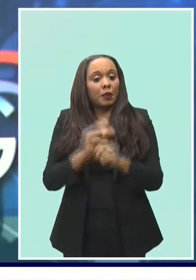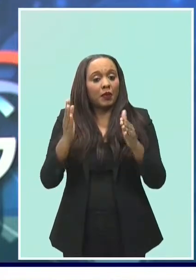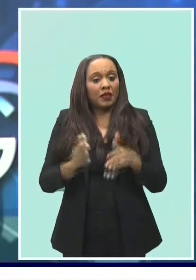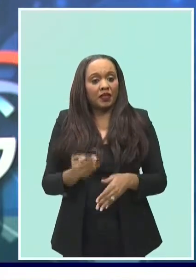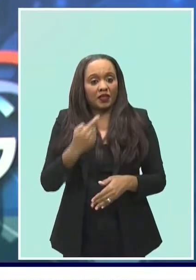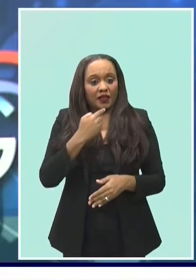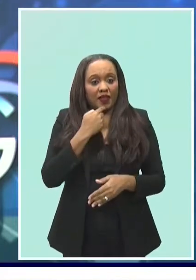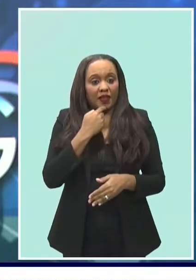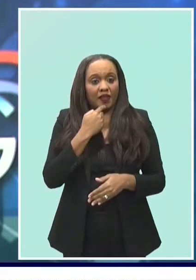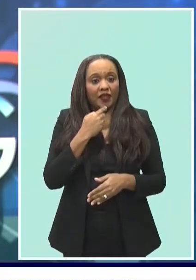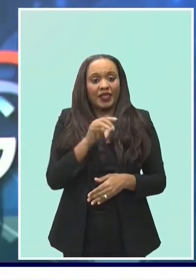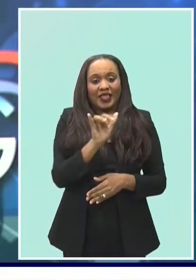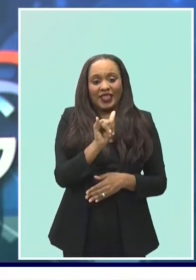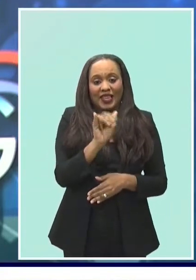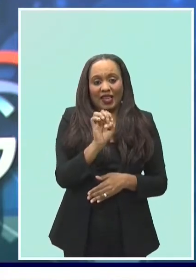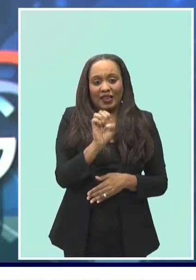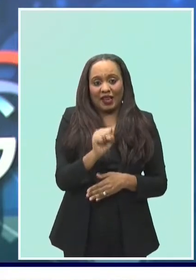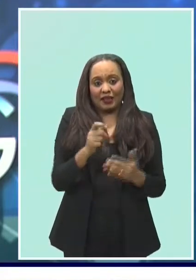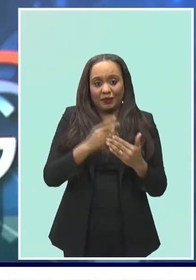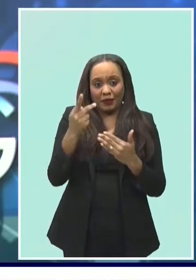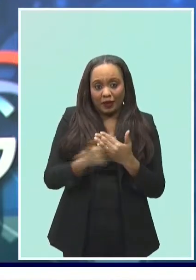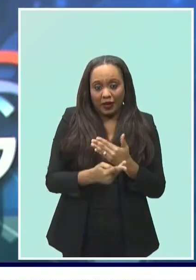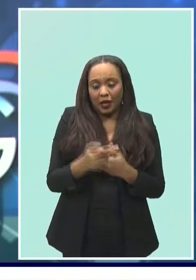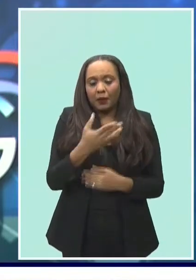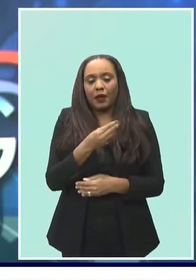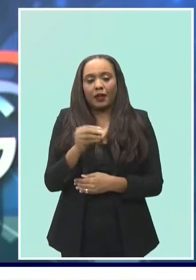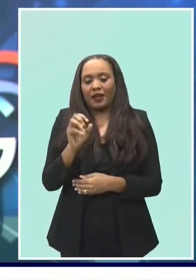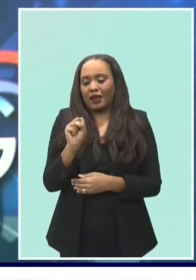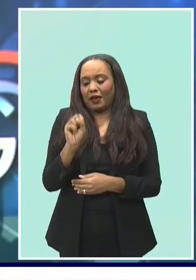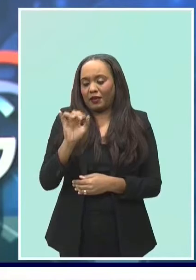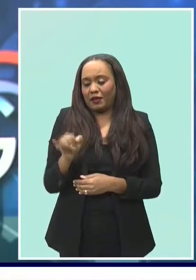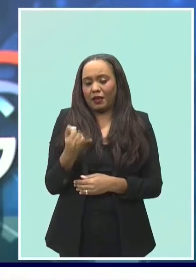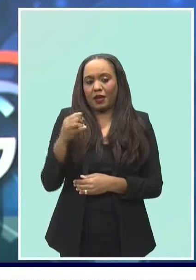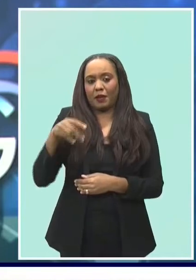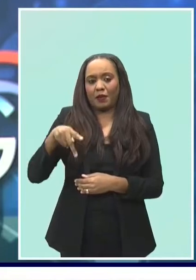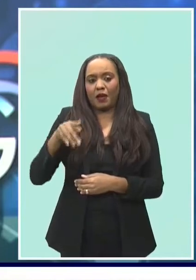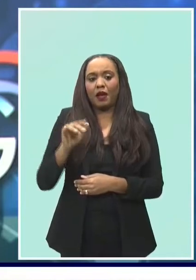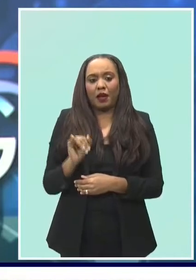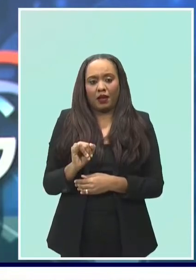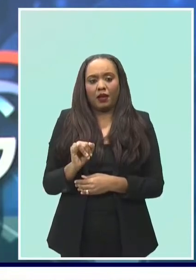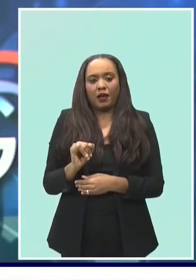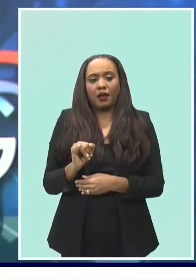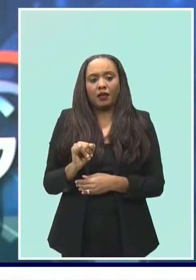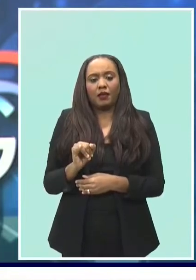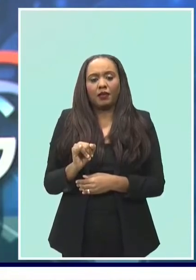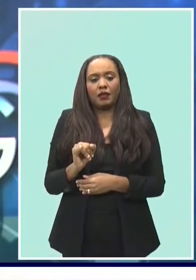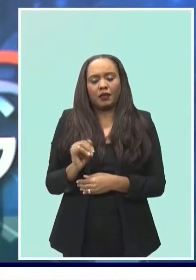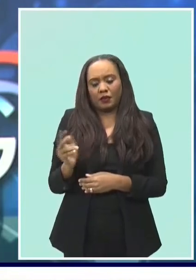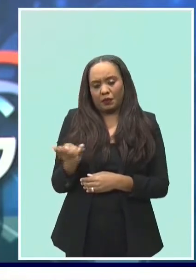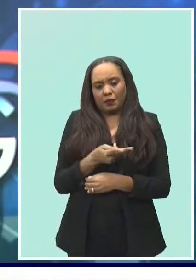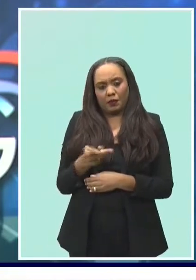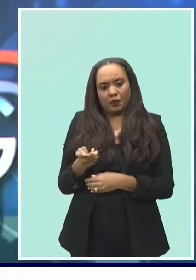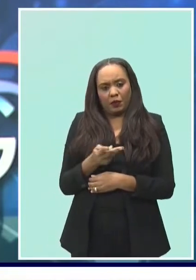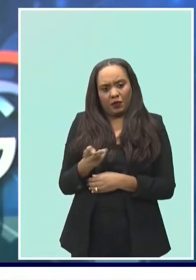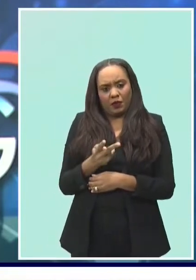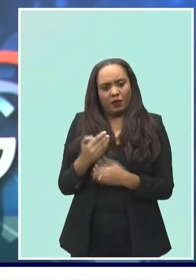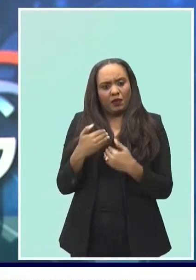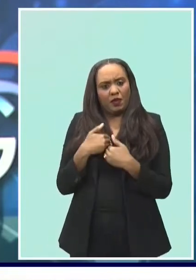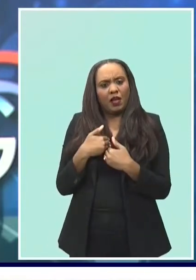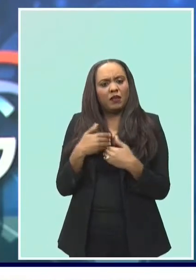and more recently the Samuel Jackman Prescott Institute of Technology are local examples of small business development centers